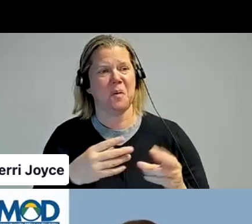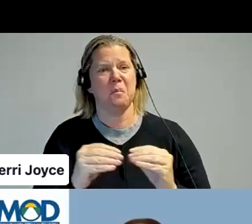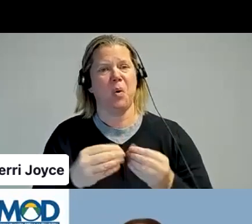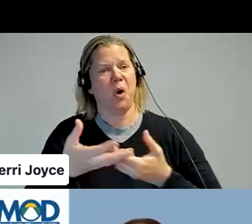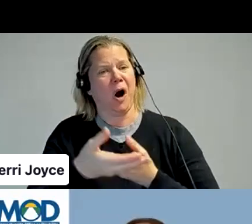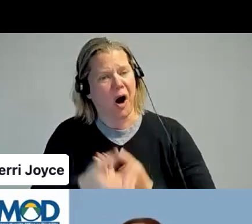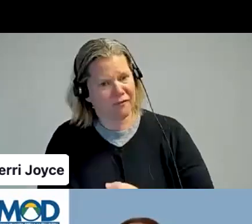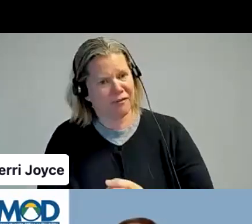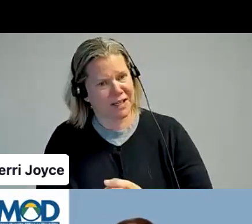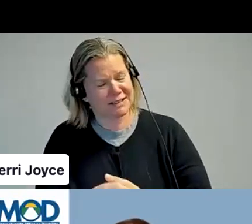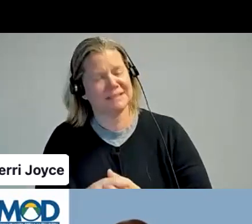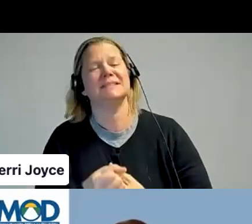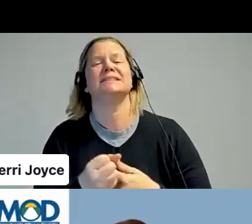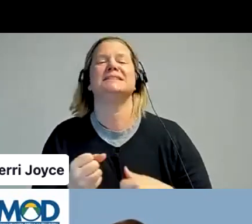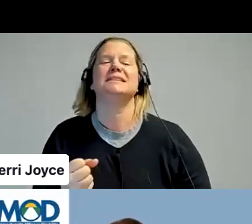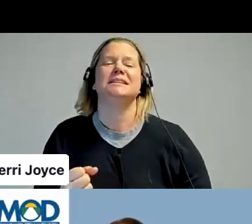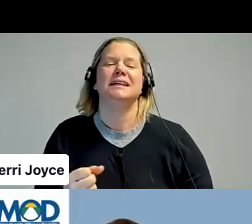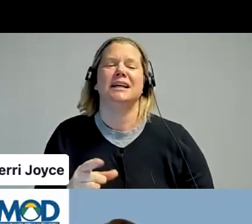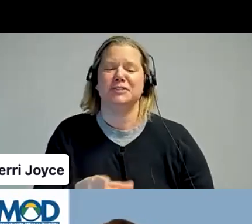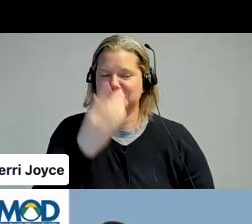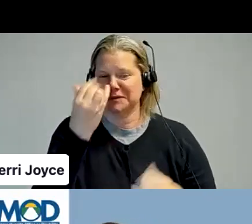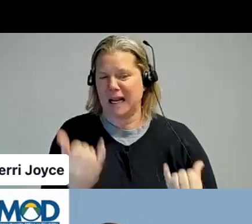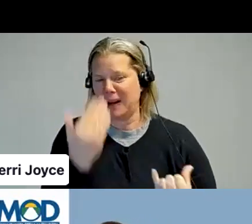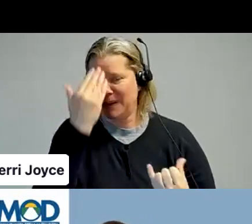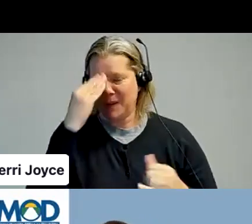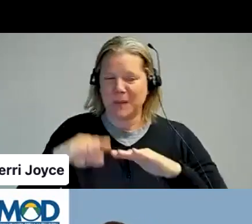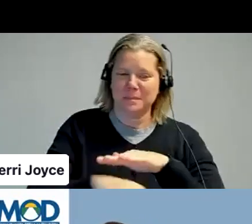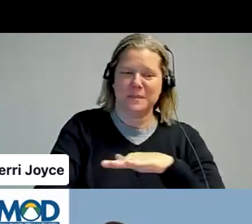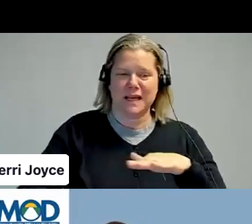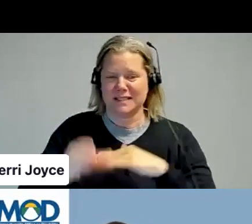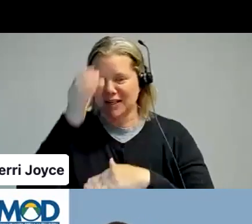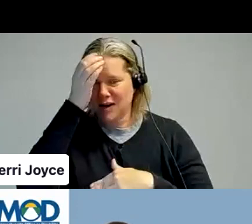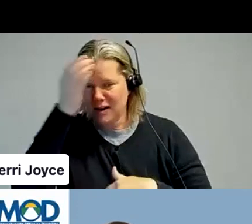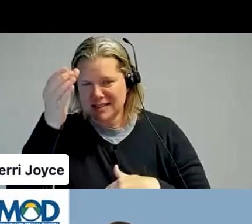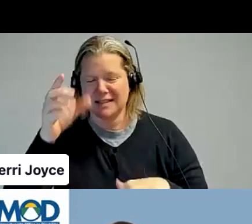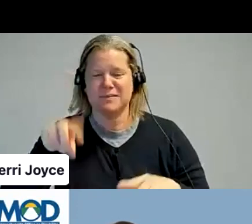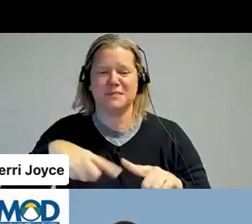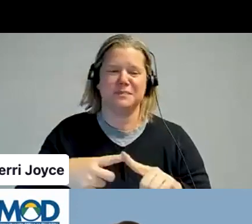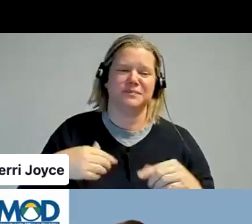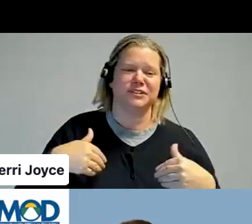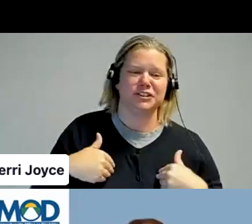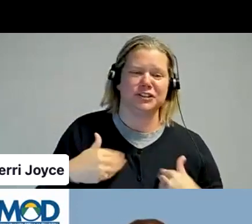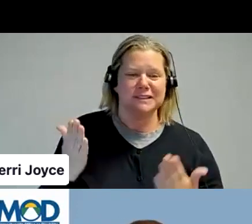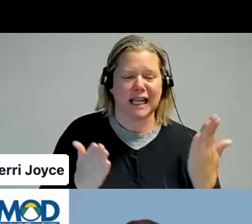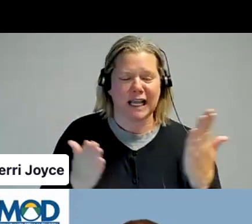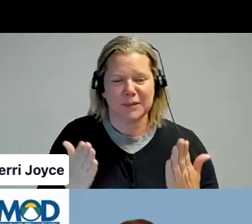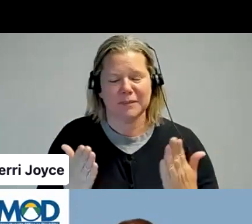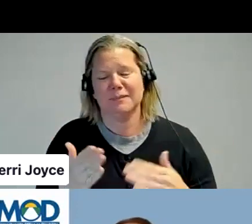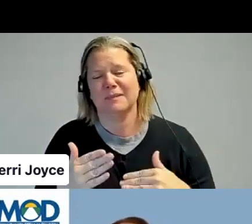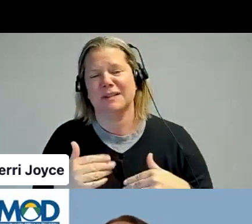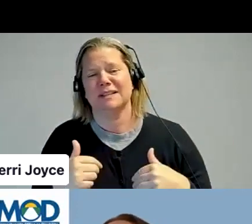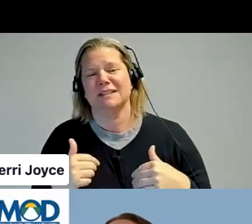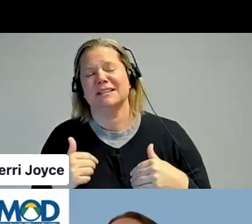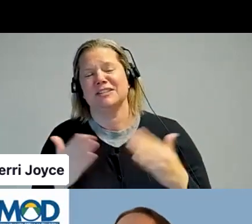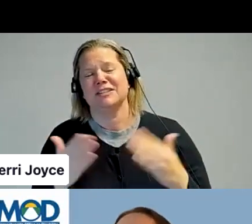about the basic concepts, as well as ways to approach more complicated situations and where to get support. We're going to